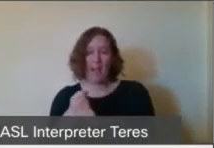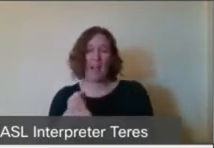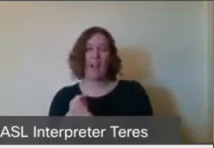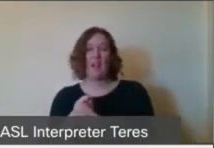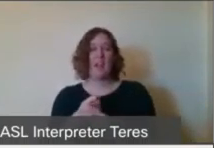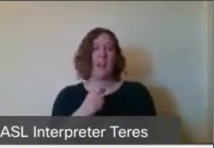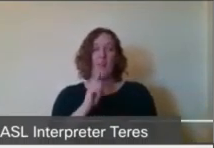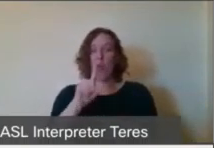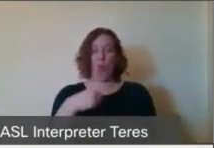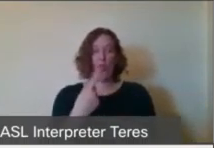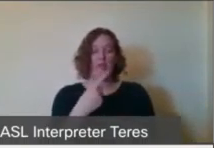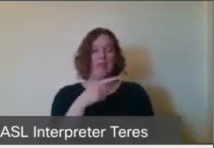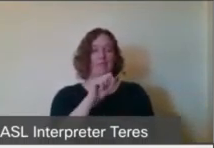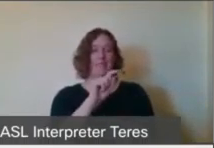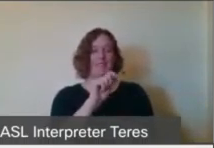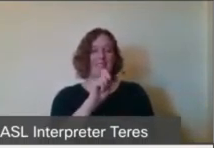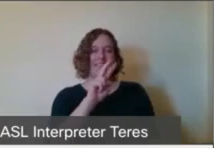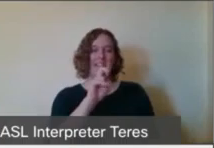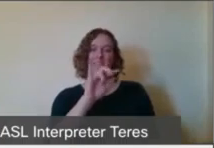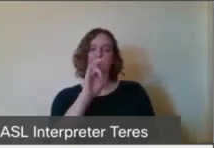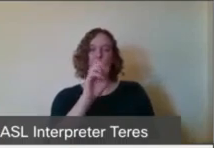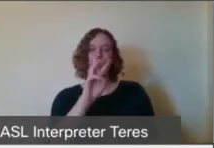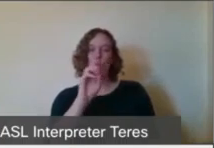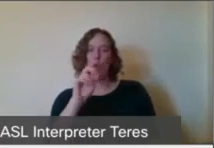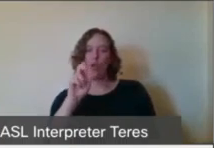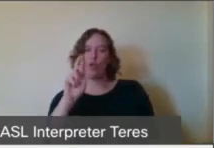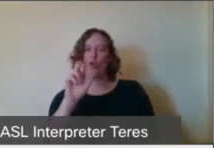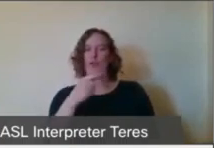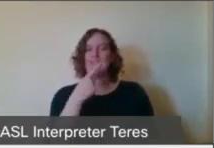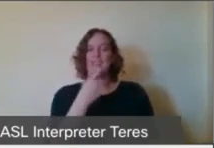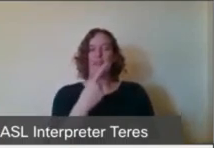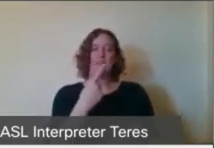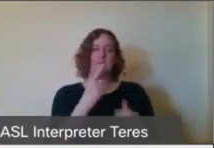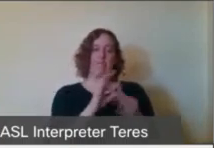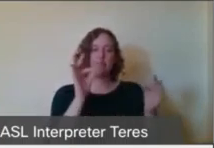Wonder could have said it best. I'll leave you with this.